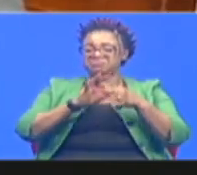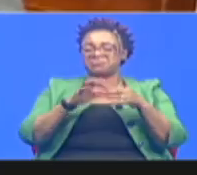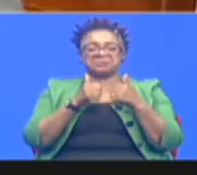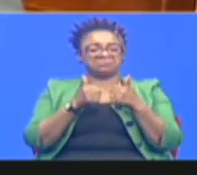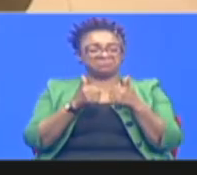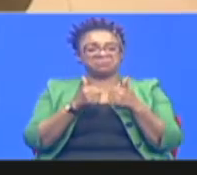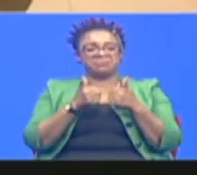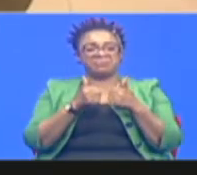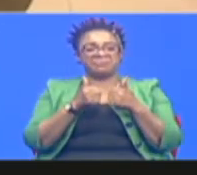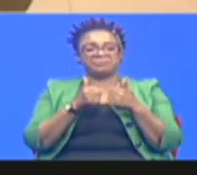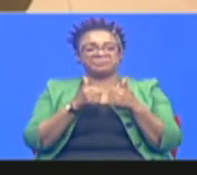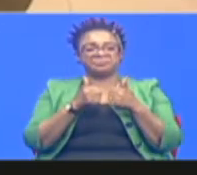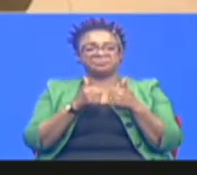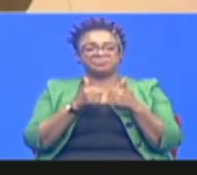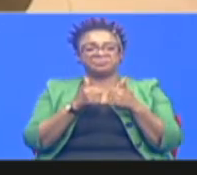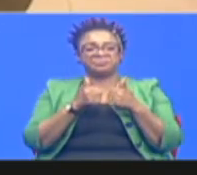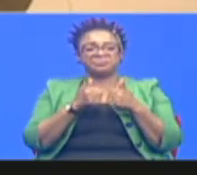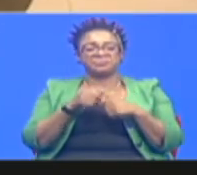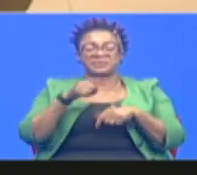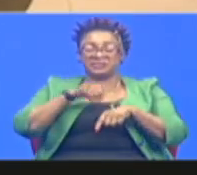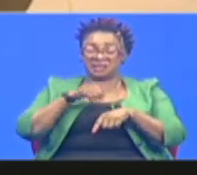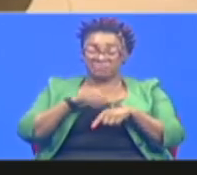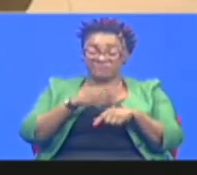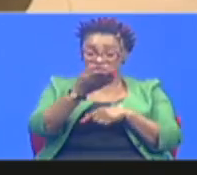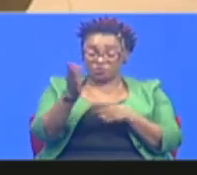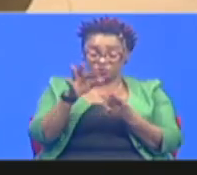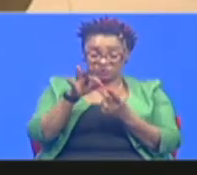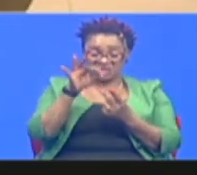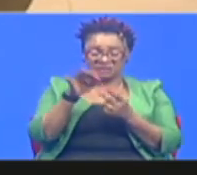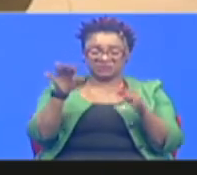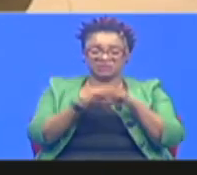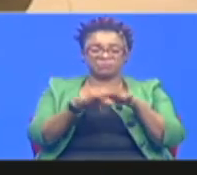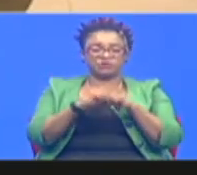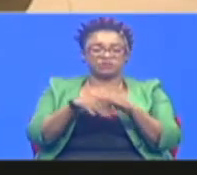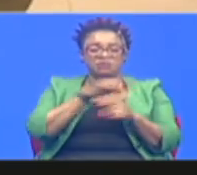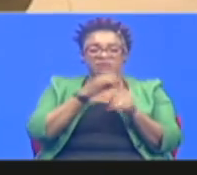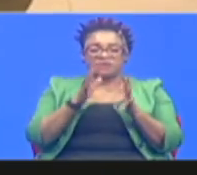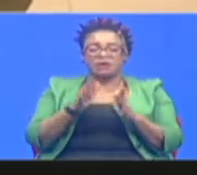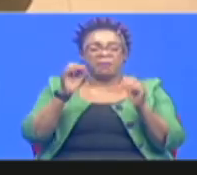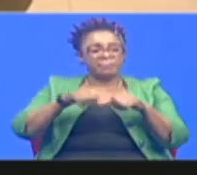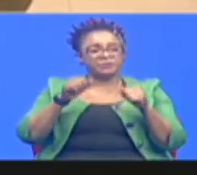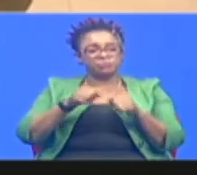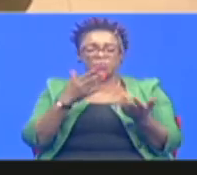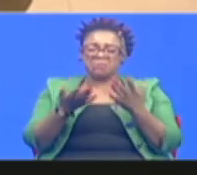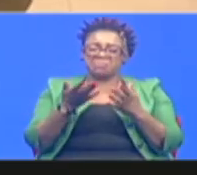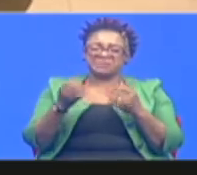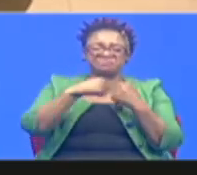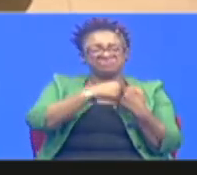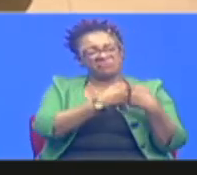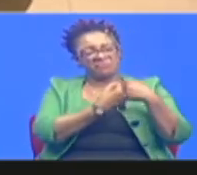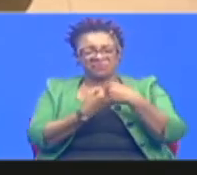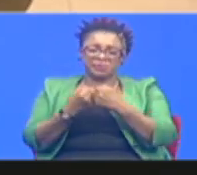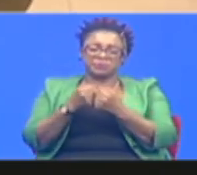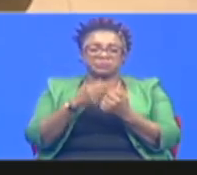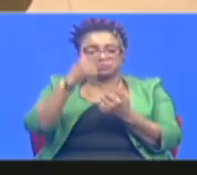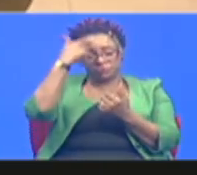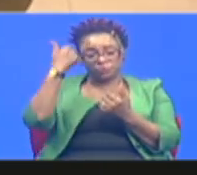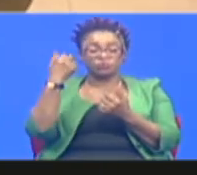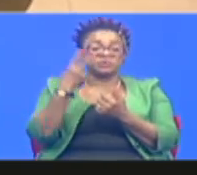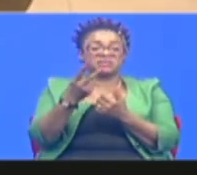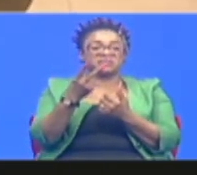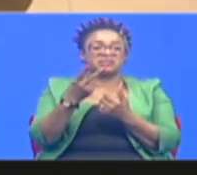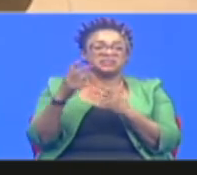time that it's taken for you to select a deputy governor, could it be informed by infighting, perhaps? Because we see what the debate